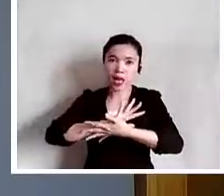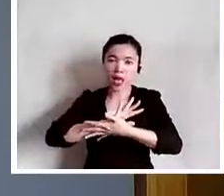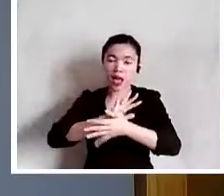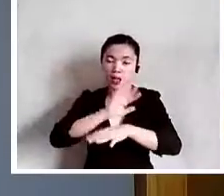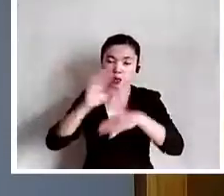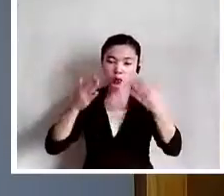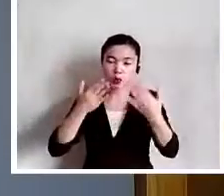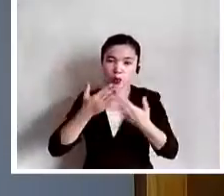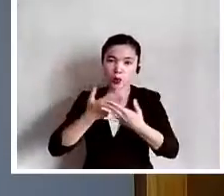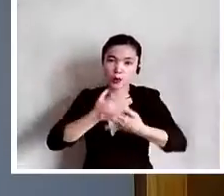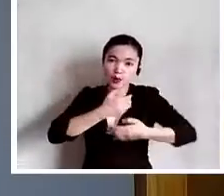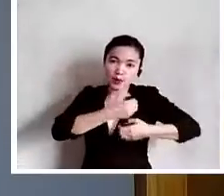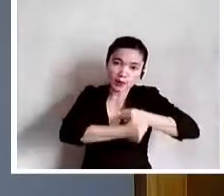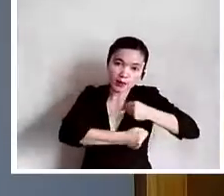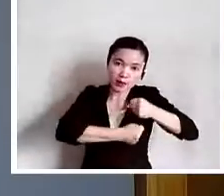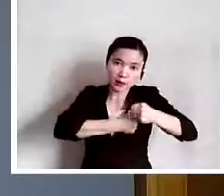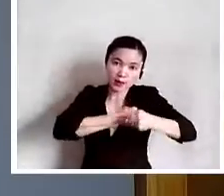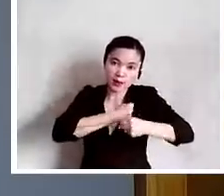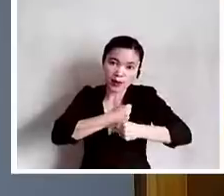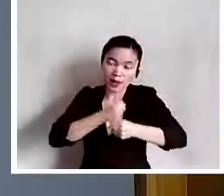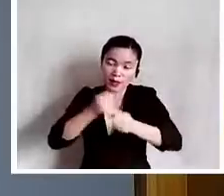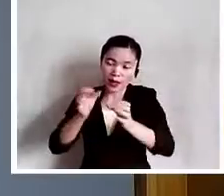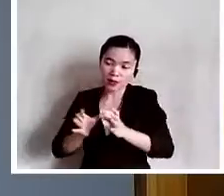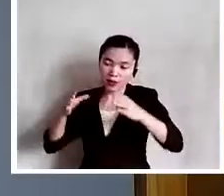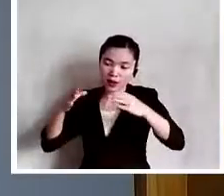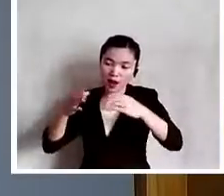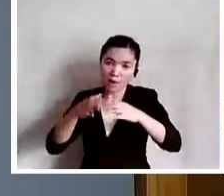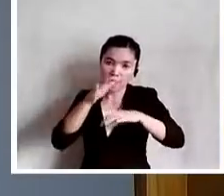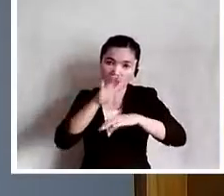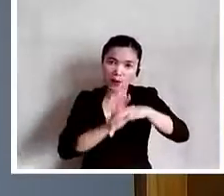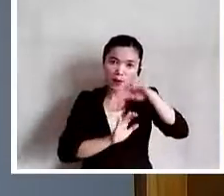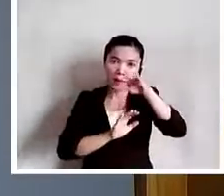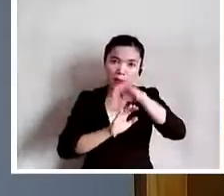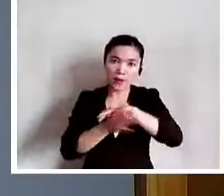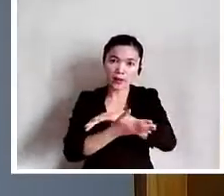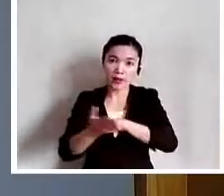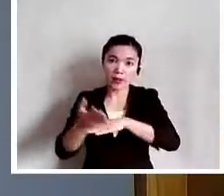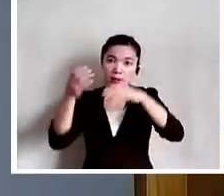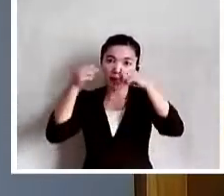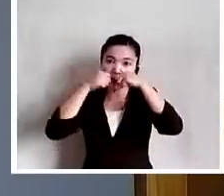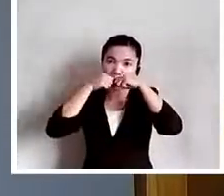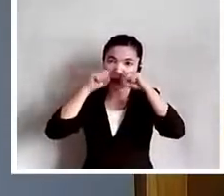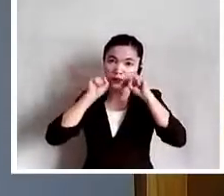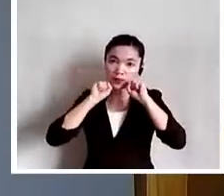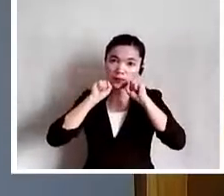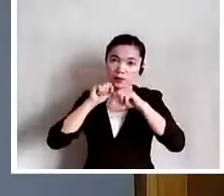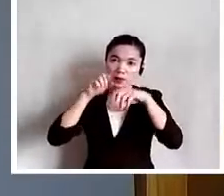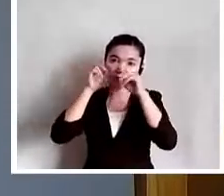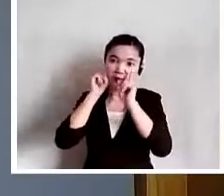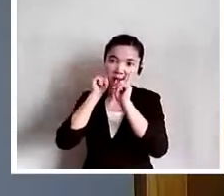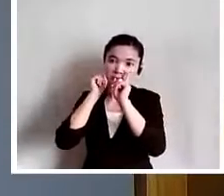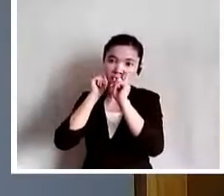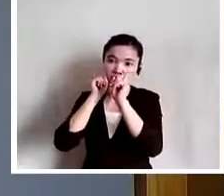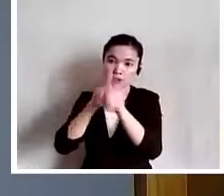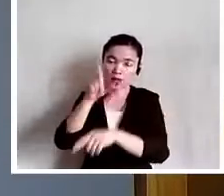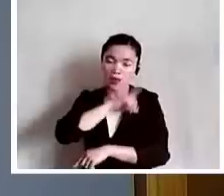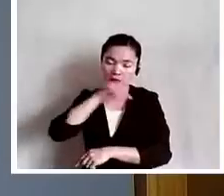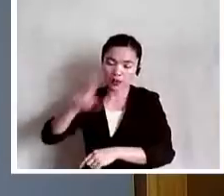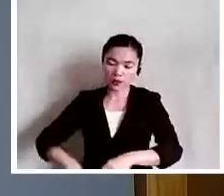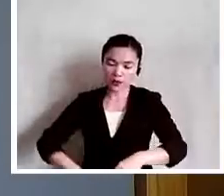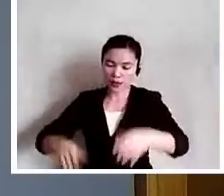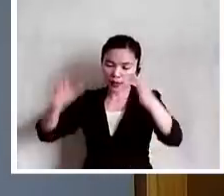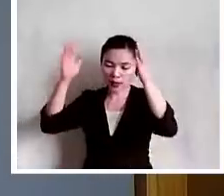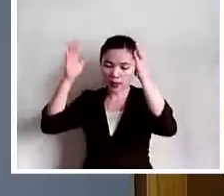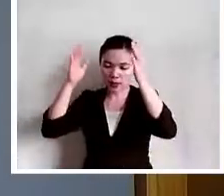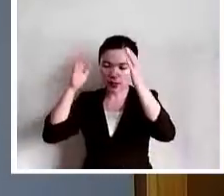loss in isolation, comfort them in their sorrow. Let us pray to the Lord. Lord, hear